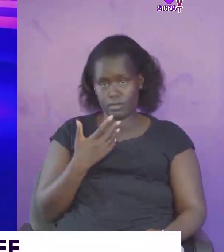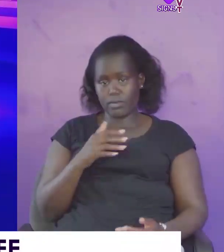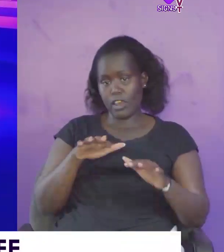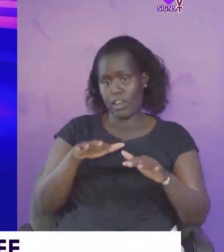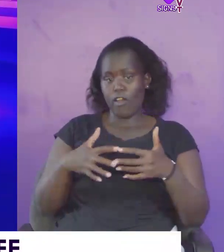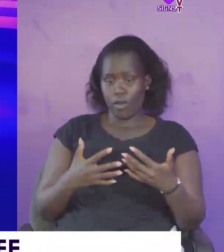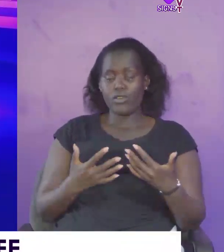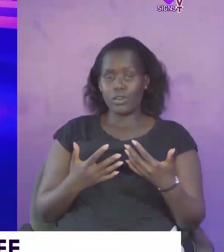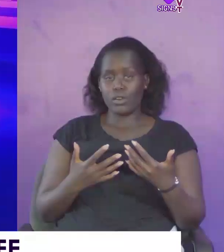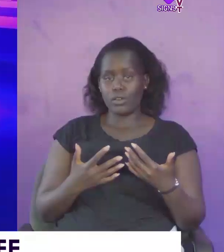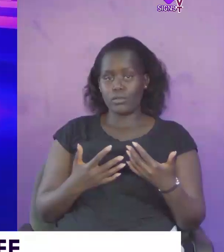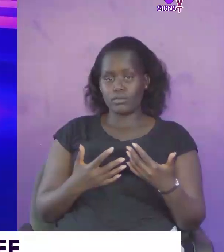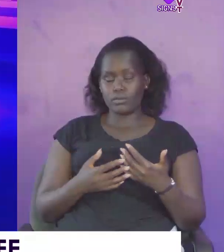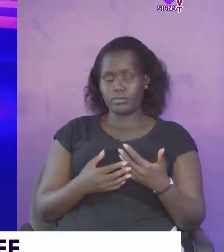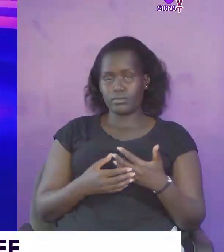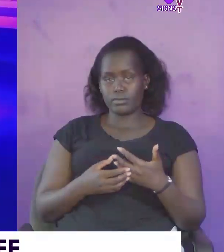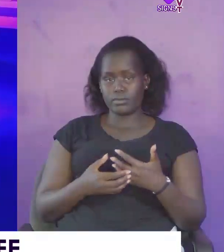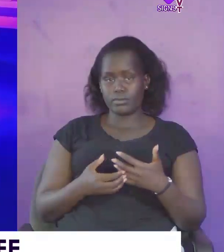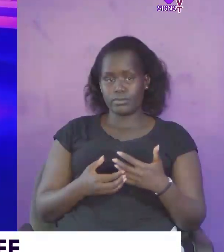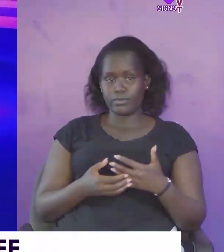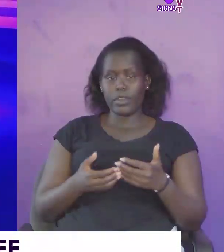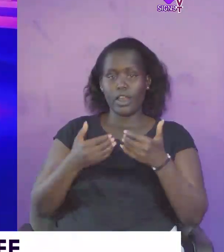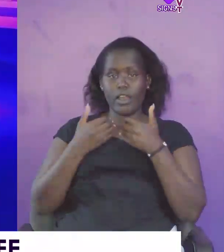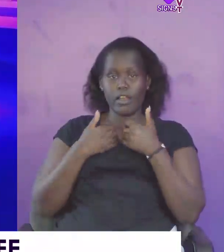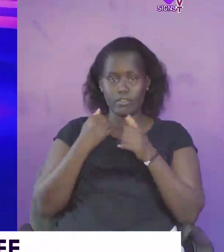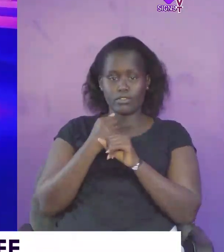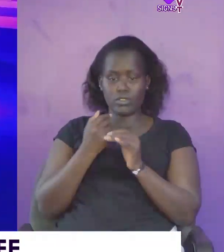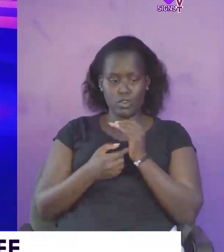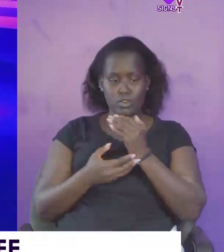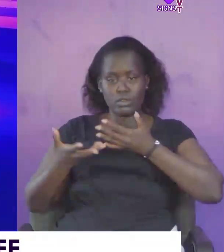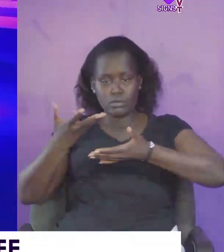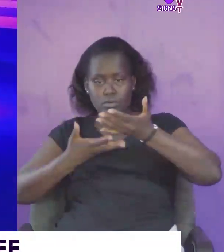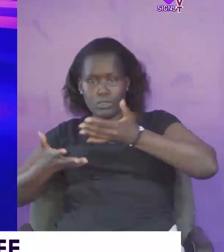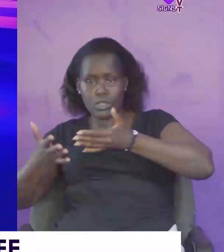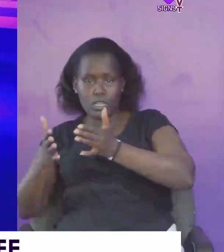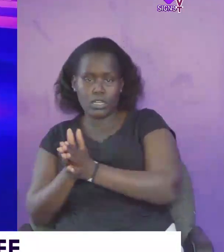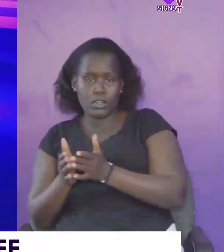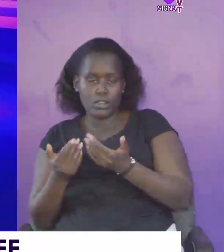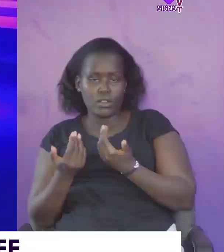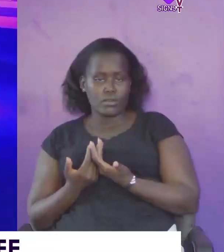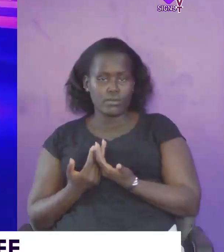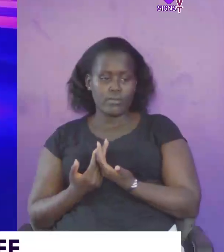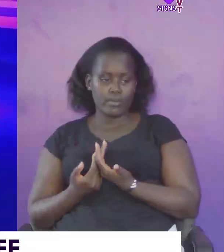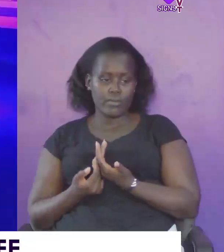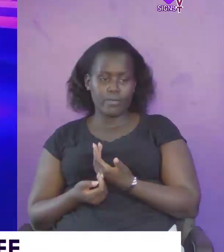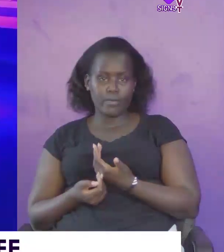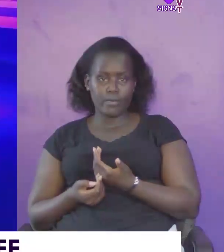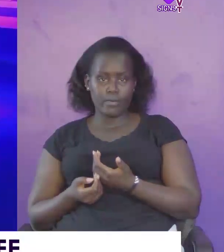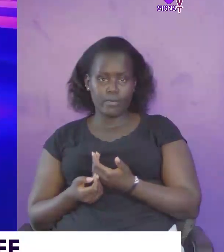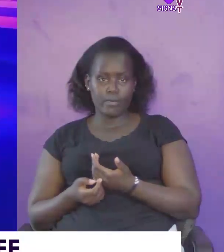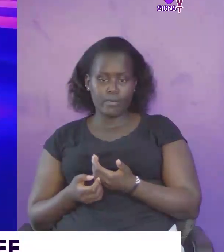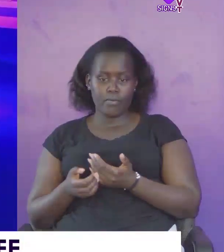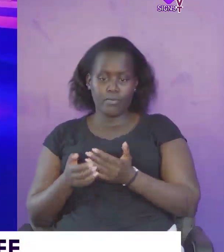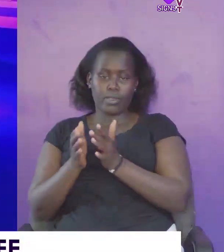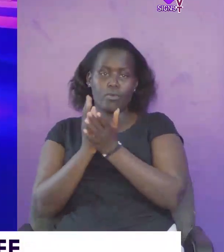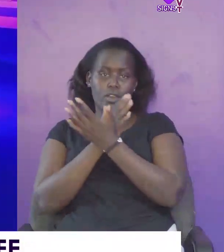You just have to you just have to mingle, or to hang So out. you use to human hang out, resource. to hang out with friends